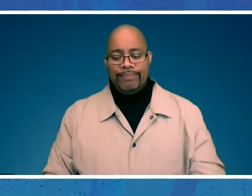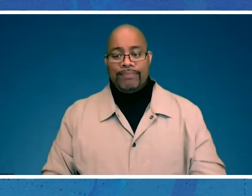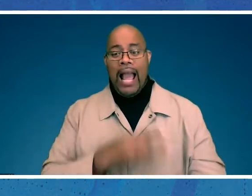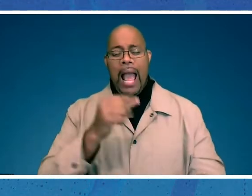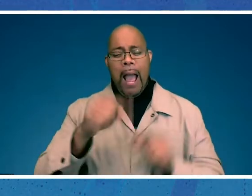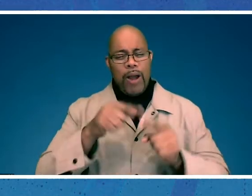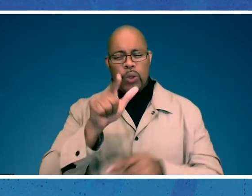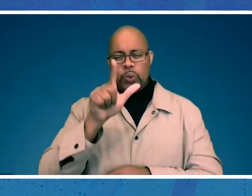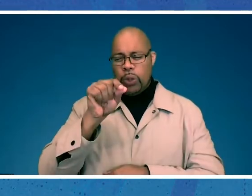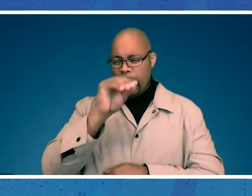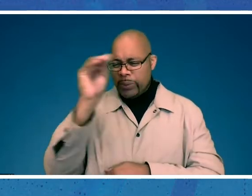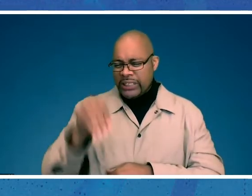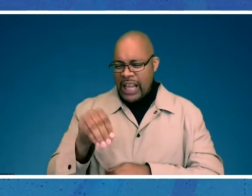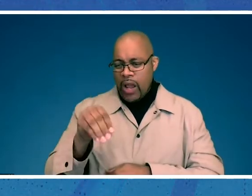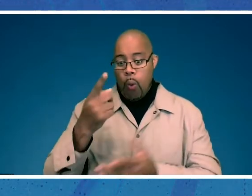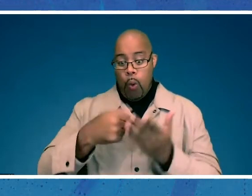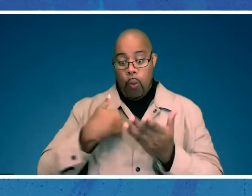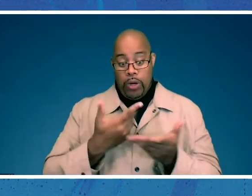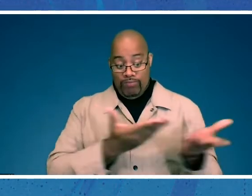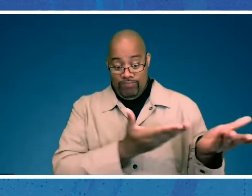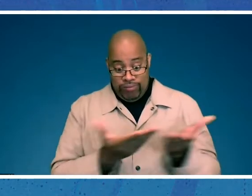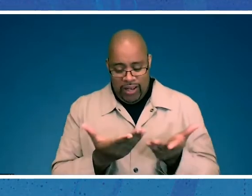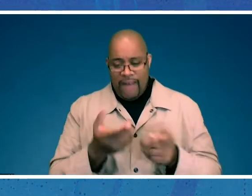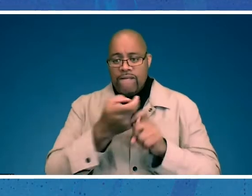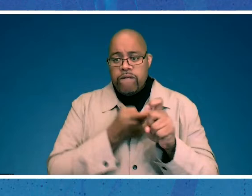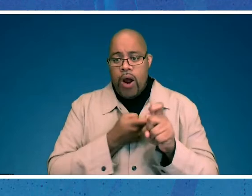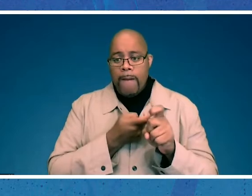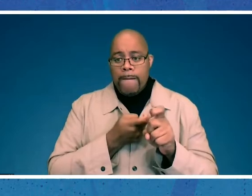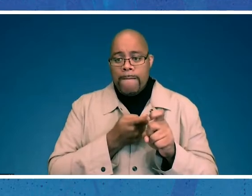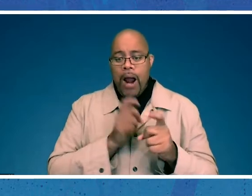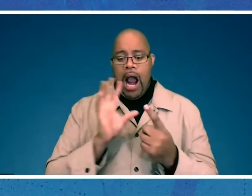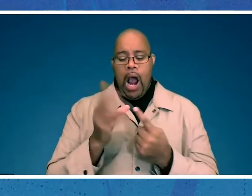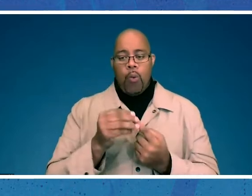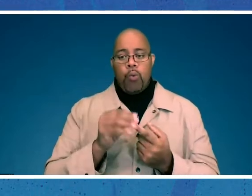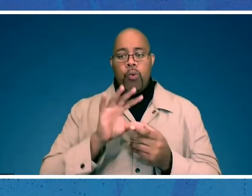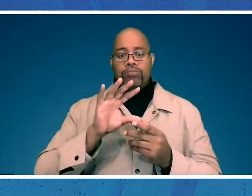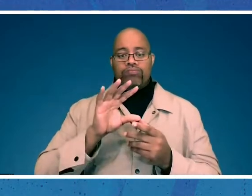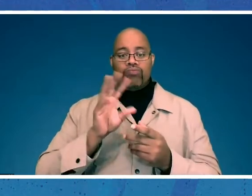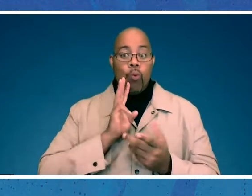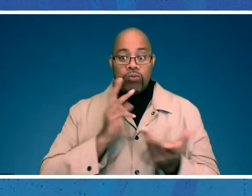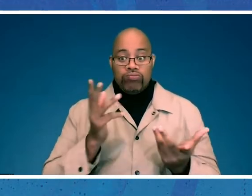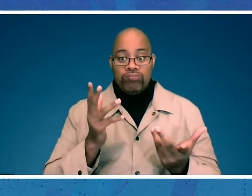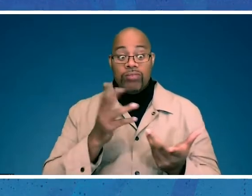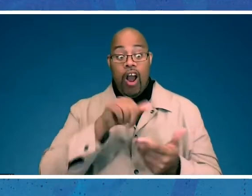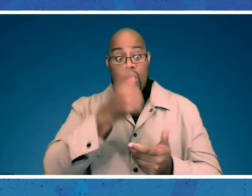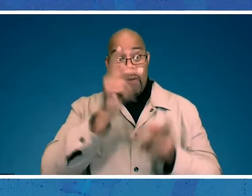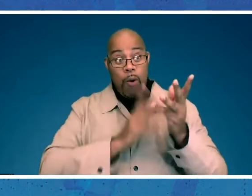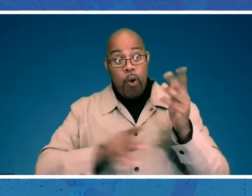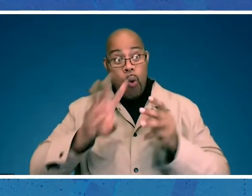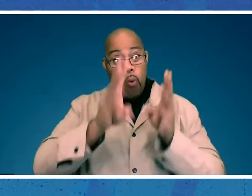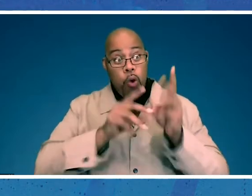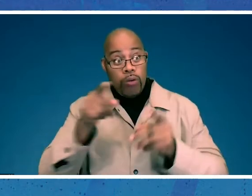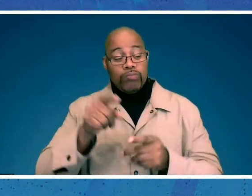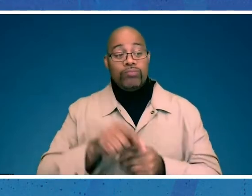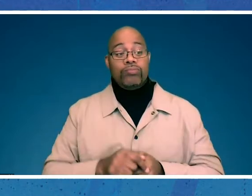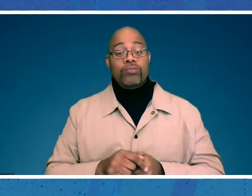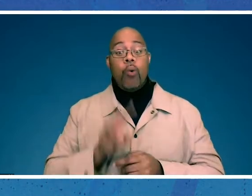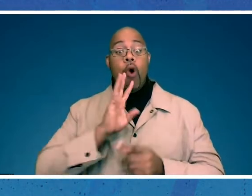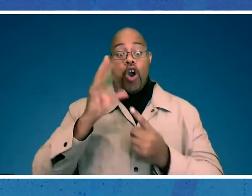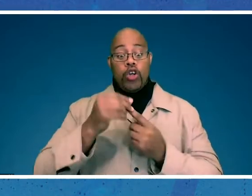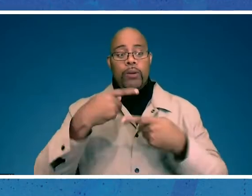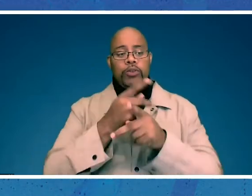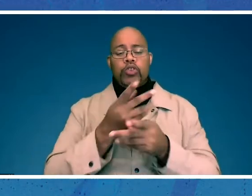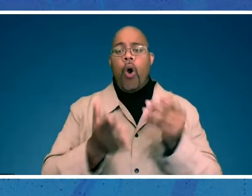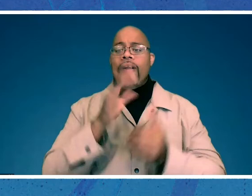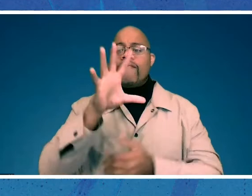about 20% of what we ship in comes from aquaculture. In the rest of the world, aquaculture produces almost